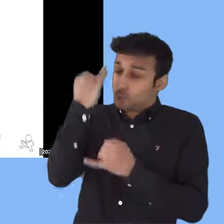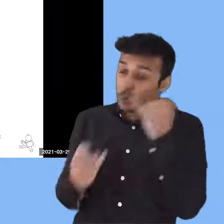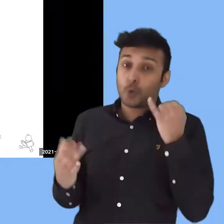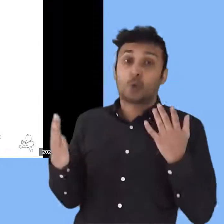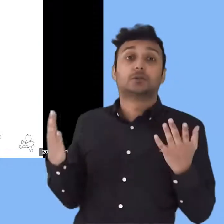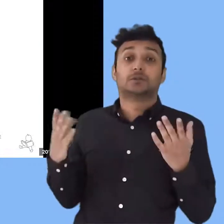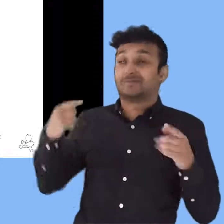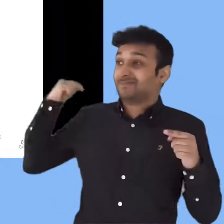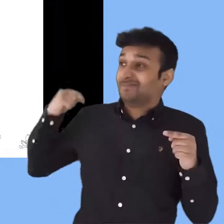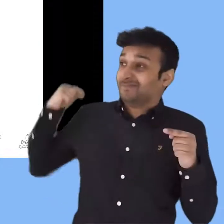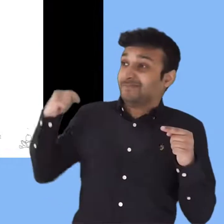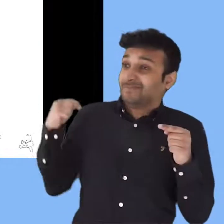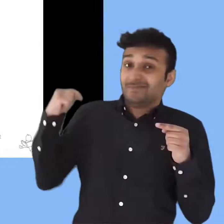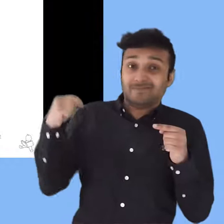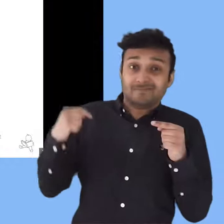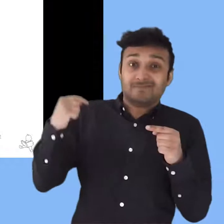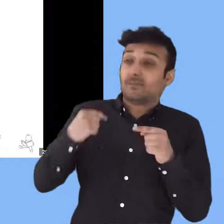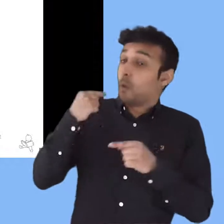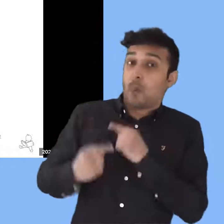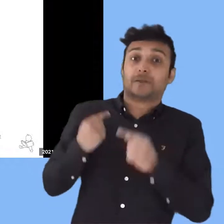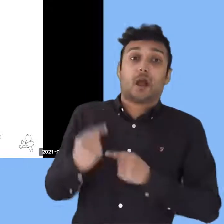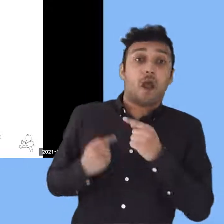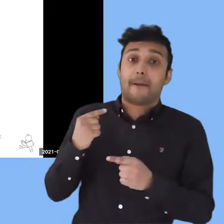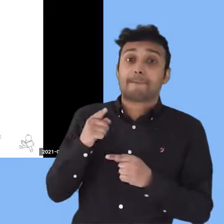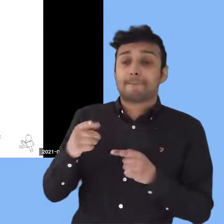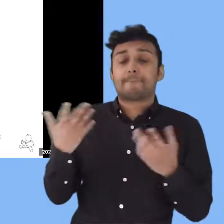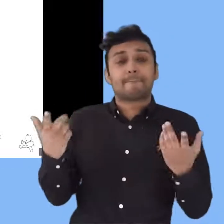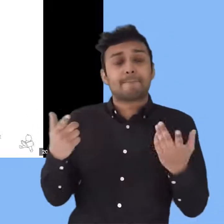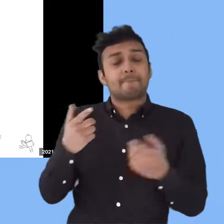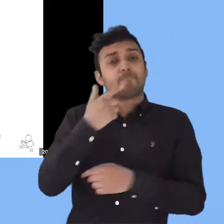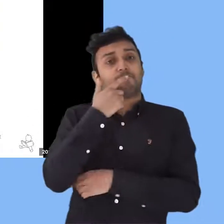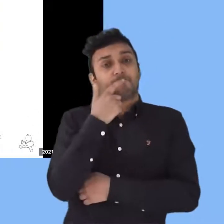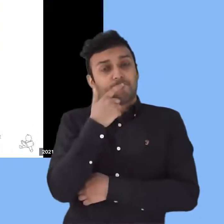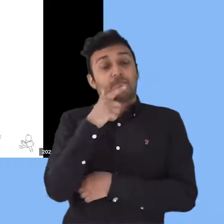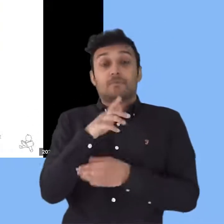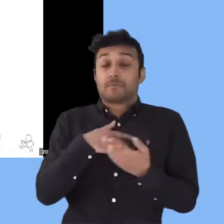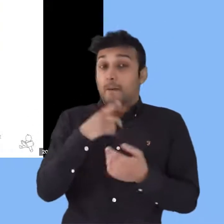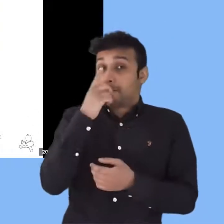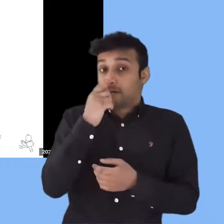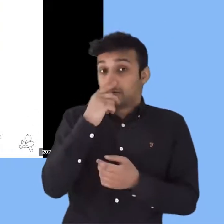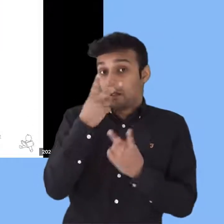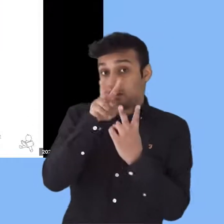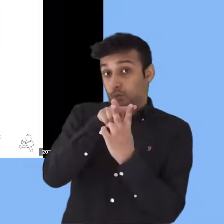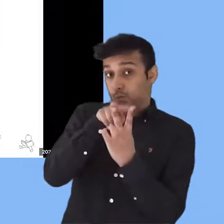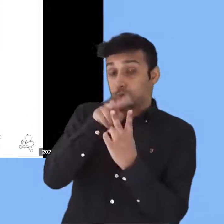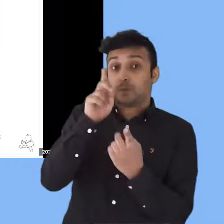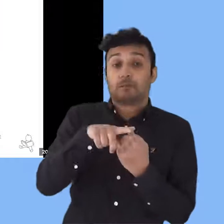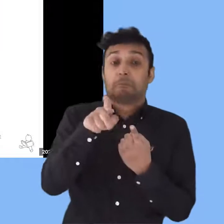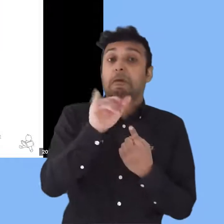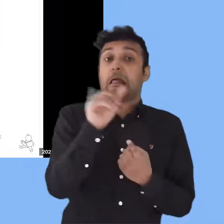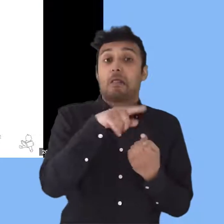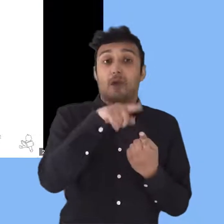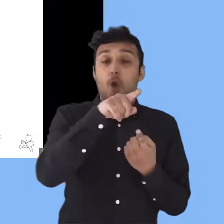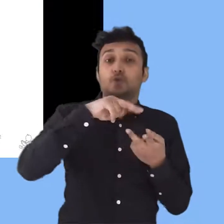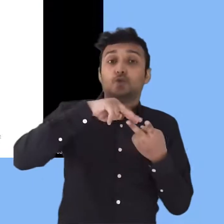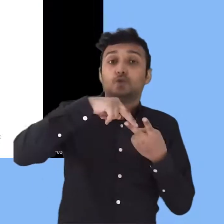itself, but for me, there are two conclusions possible here. Either we believe in this notion of genetic determinism, and that for